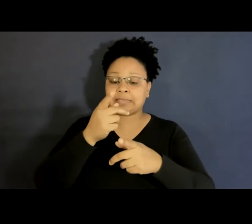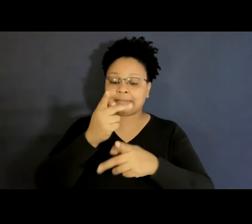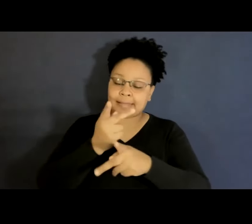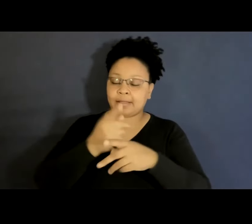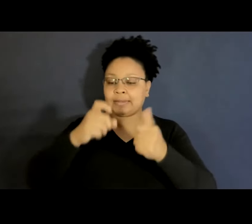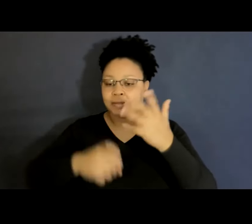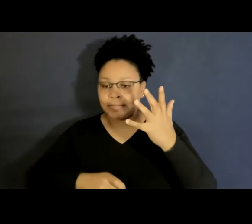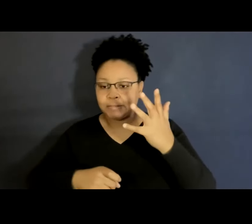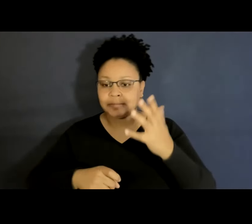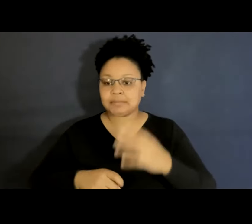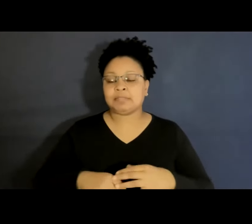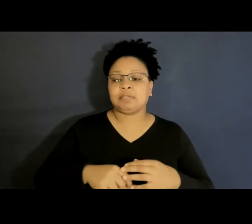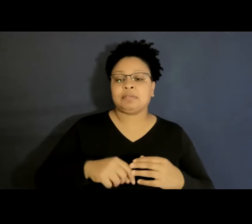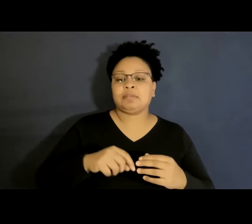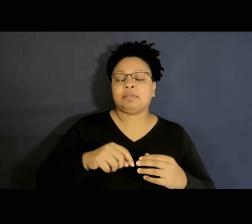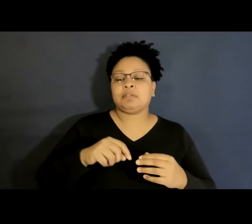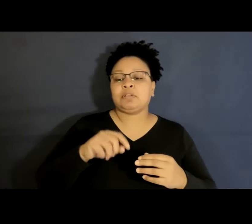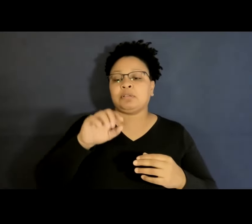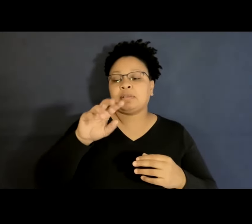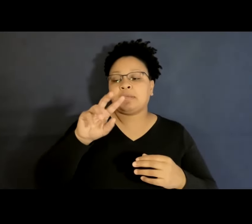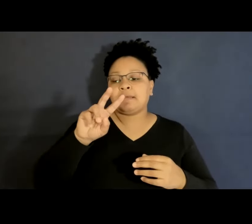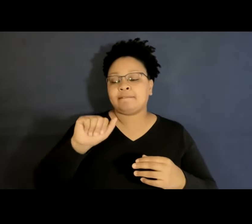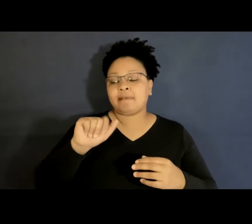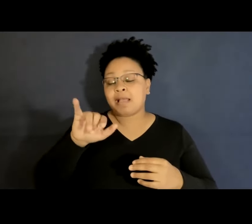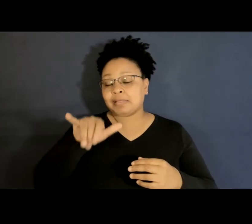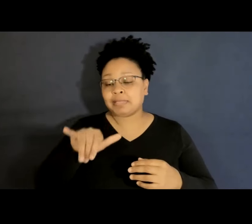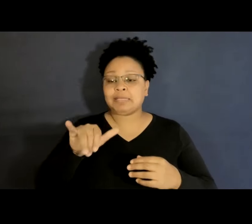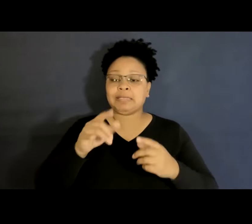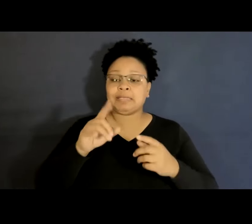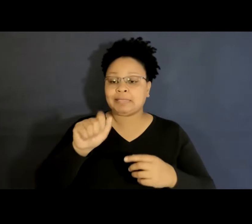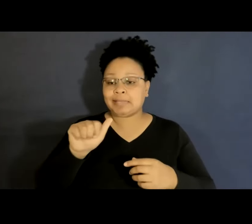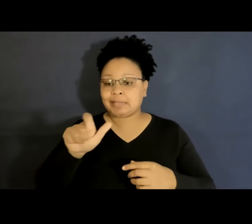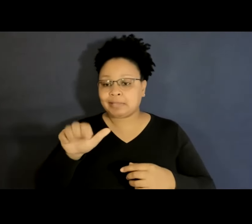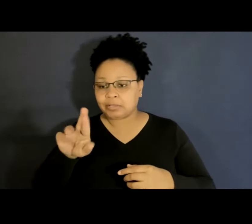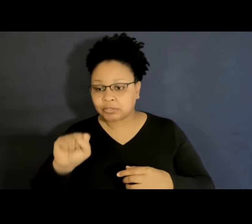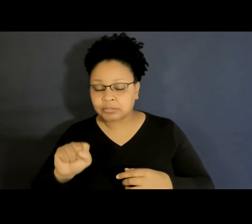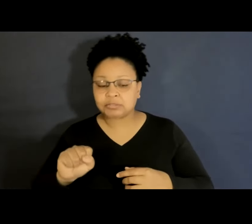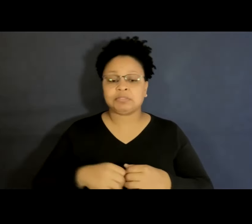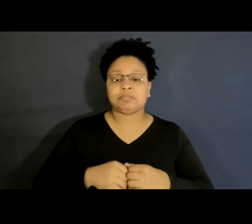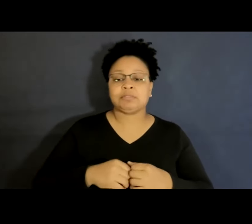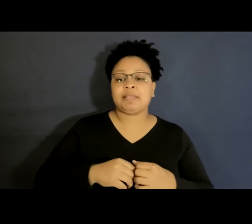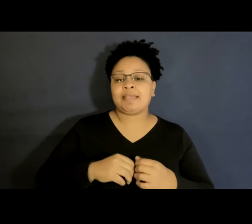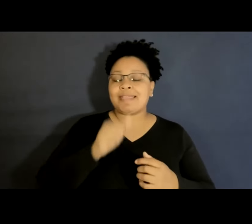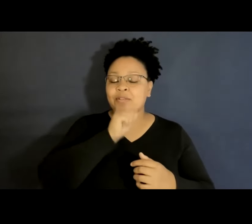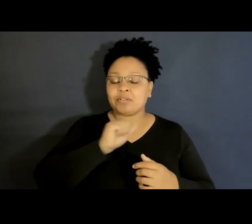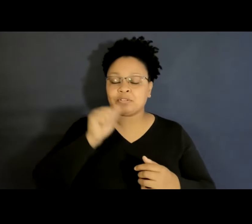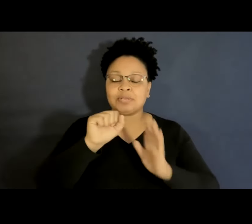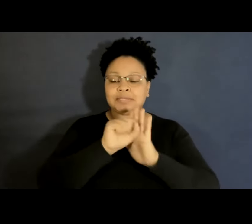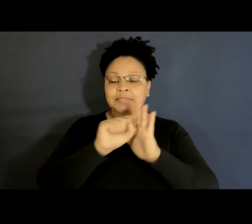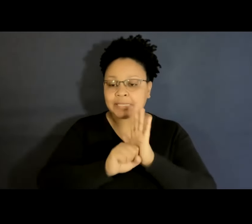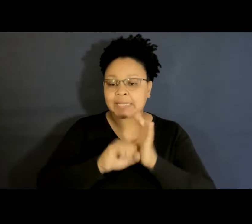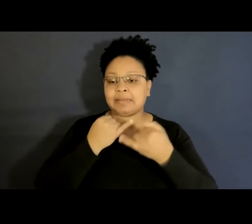bronze sponsor, Ability 360, Advocates, Arizona Statewide Independent Living Council, Arizona